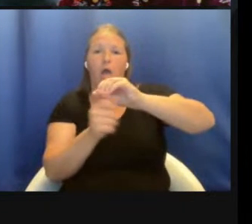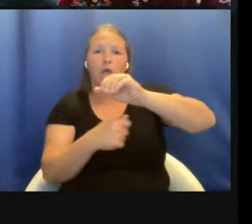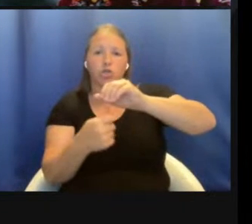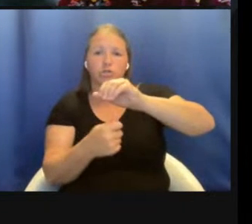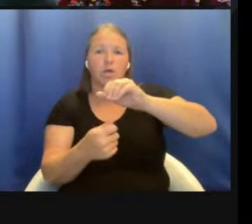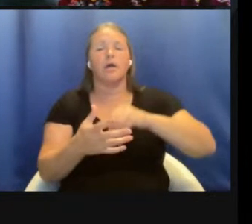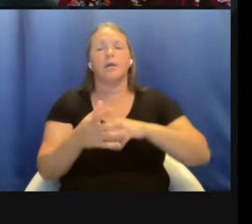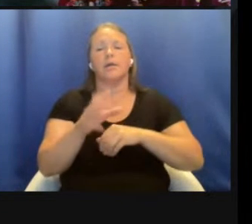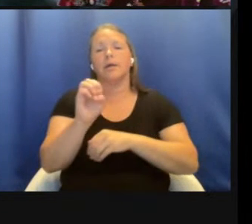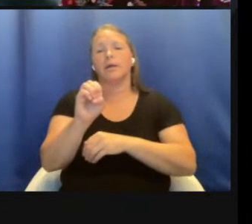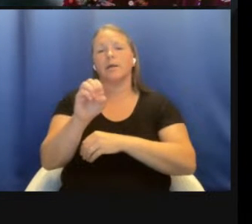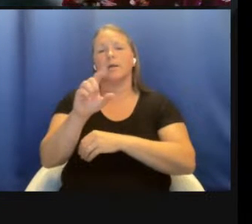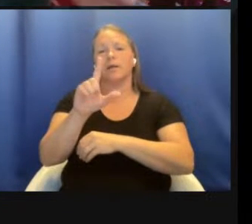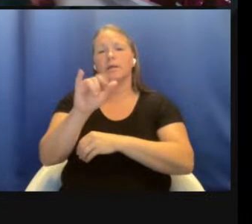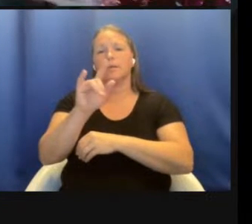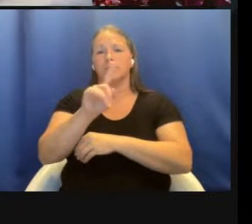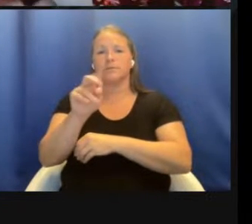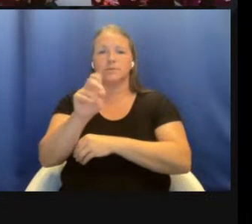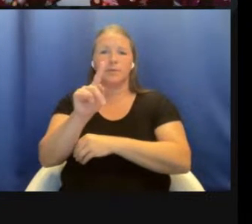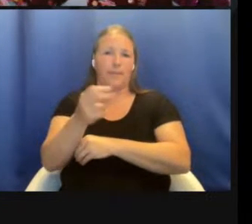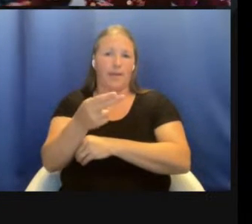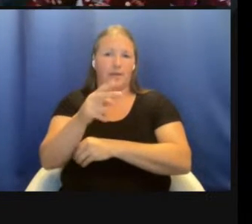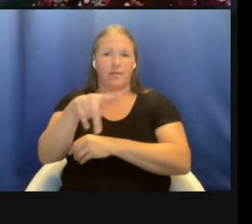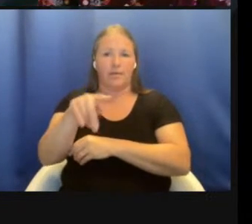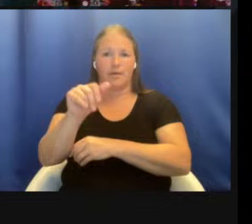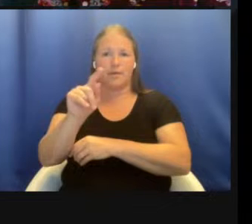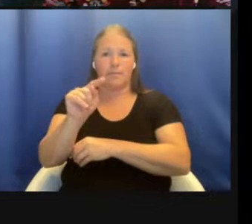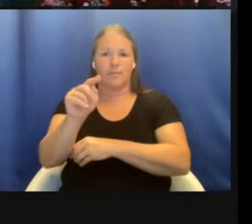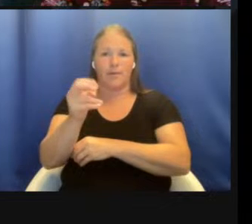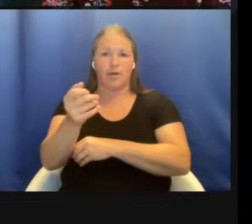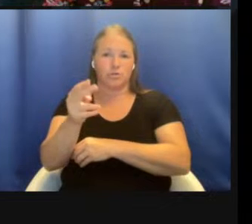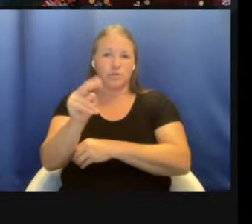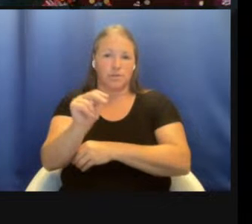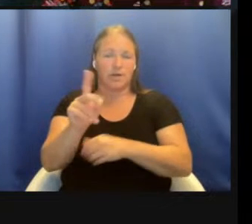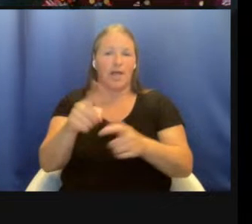purchased in Geneva in the 1820s, when she is